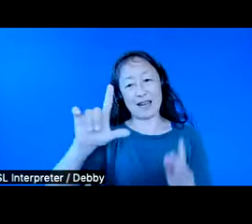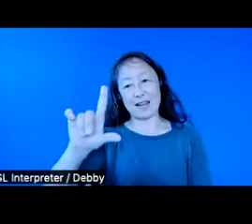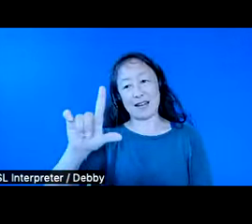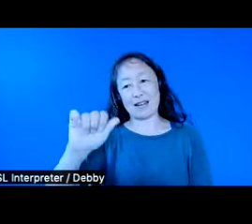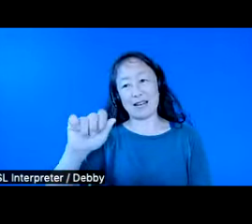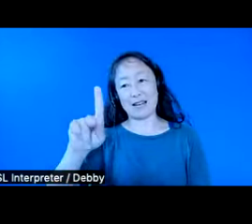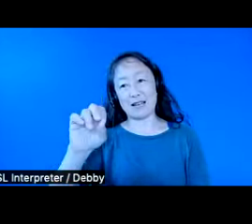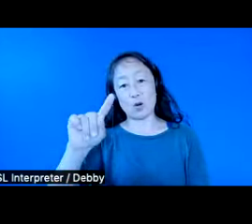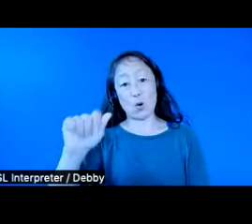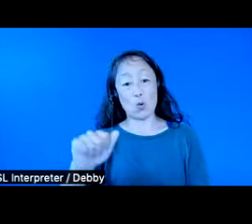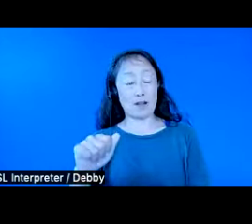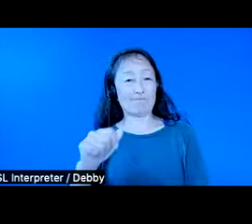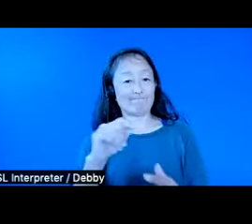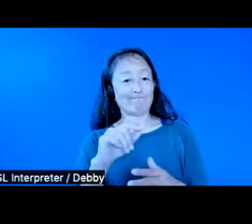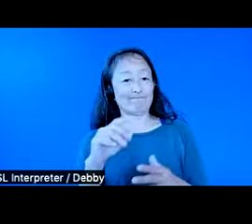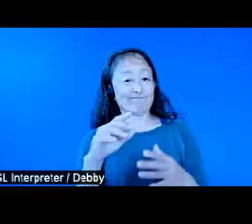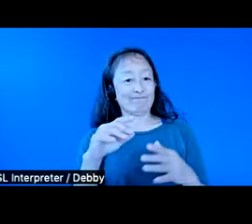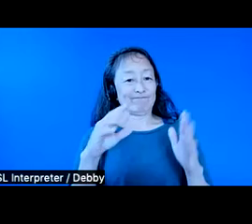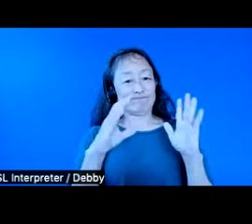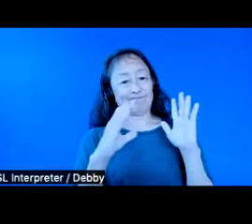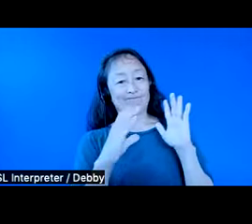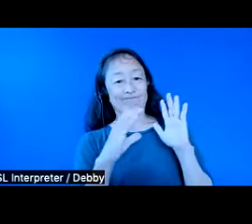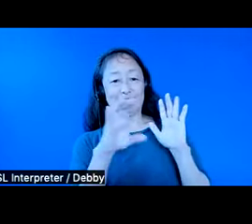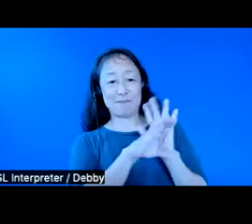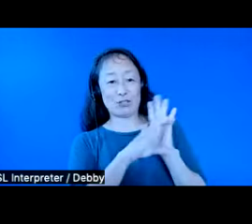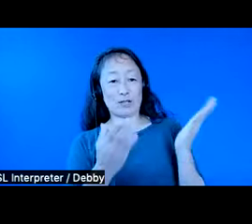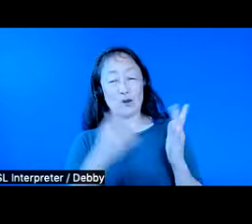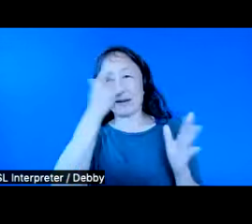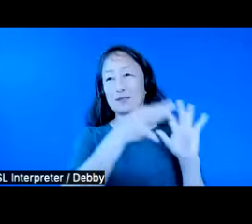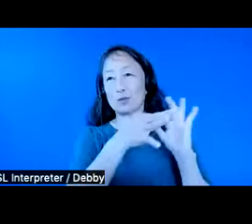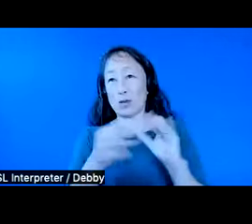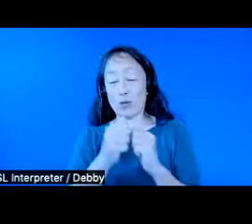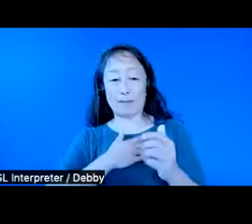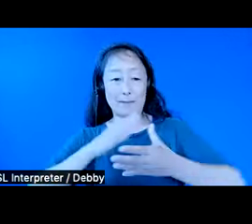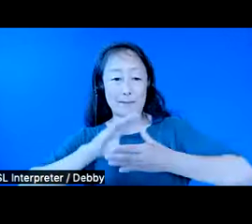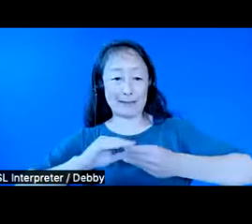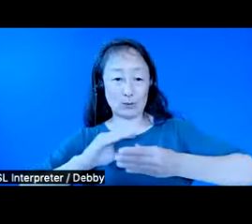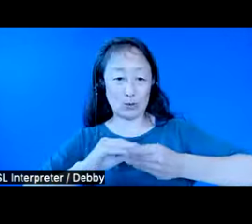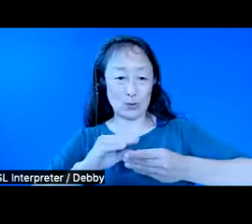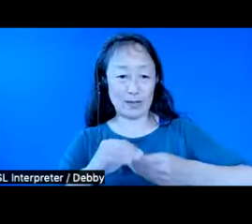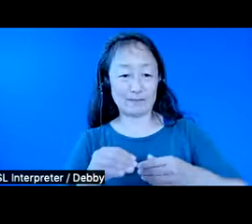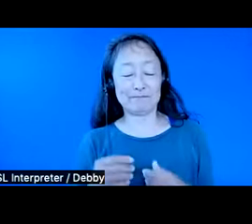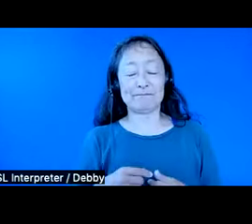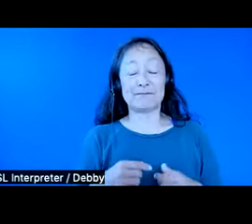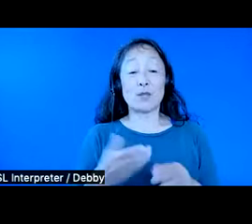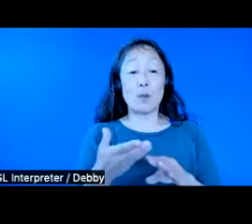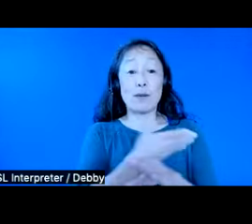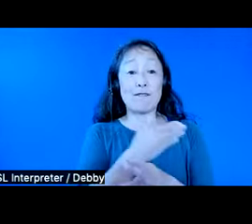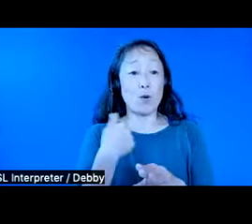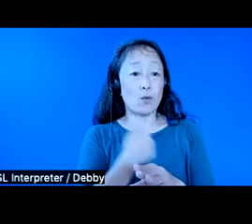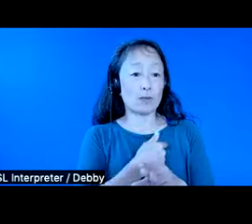storytelling moment and who I'm speaking about. So before we go into the rest of the slides that are quite